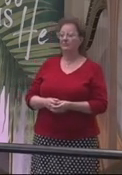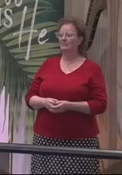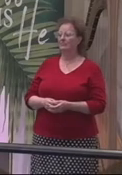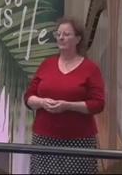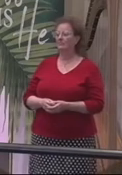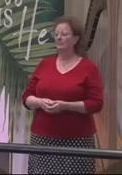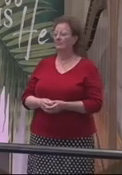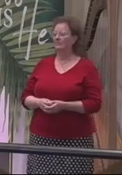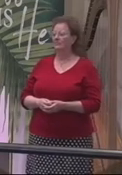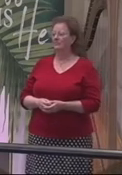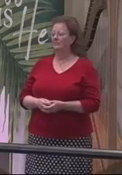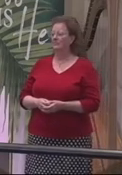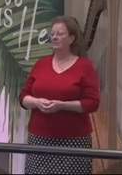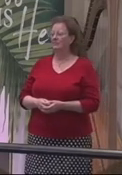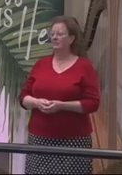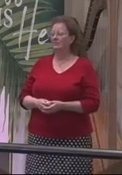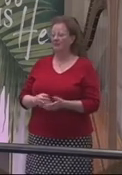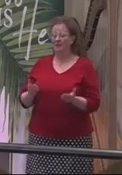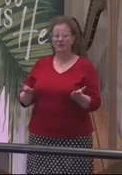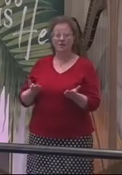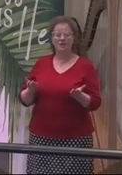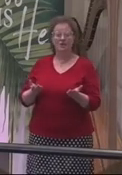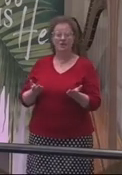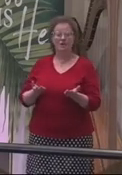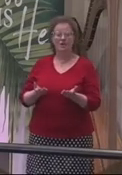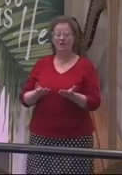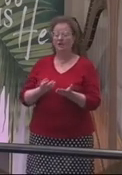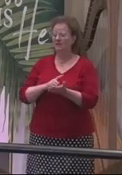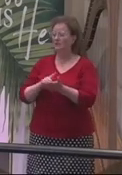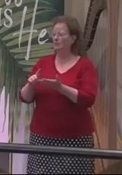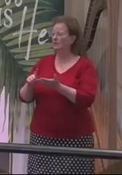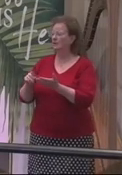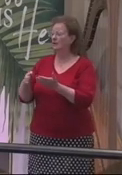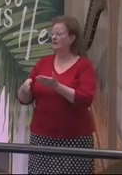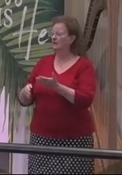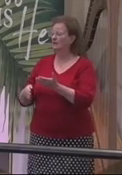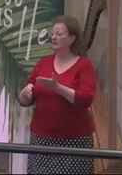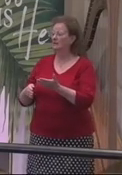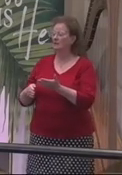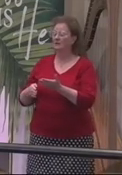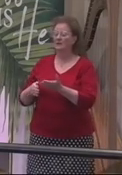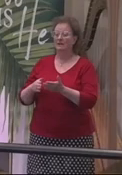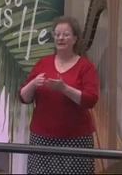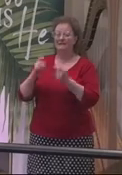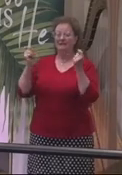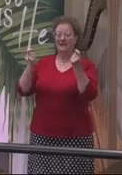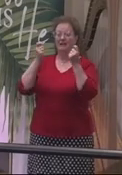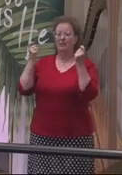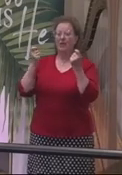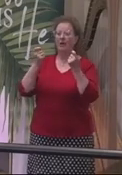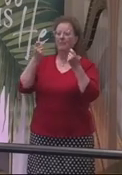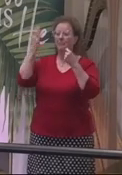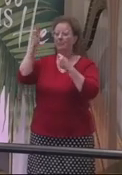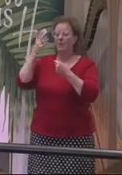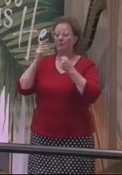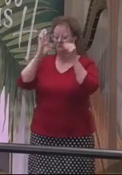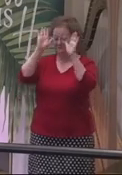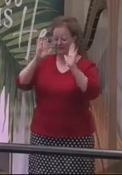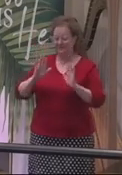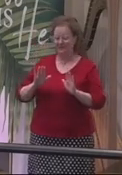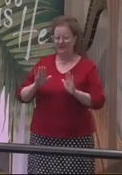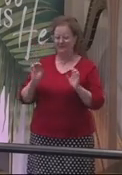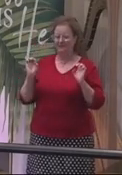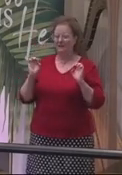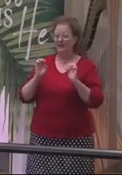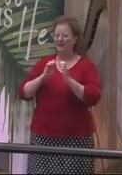thing. And if you're here this weekend, you'll get a celebration of Palm Sunday, and if you're here next Sunday, you'll get Easter, and